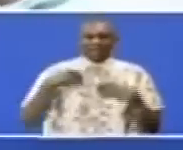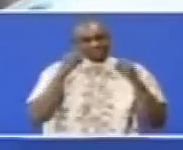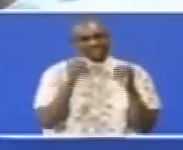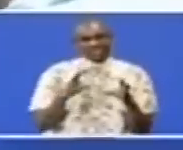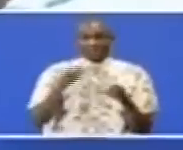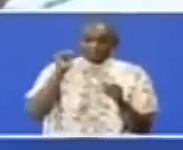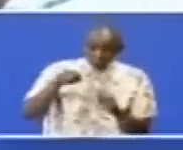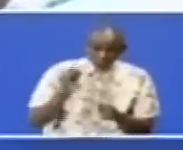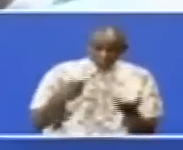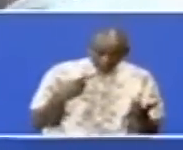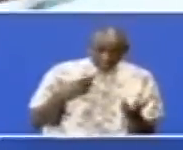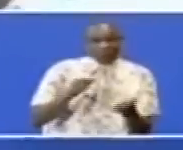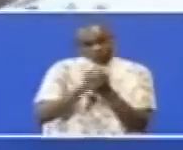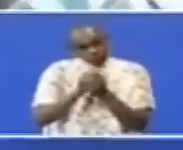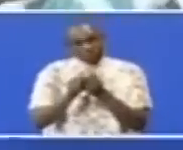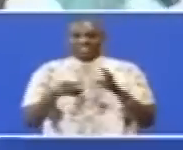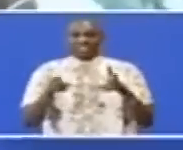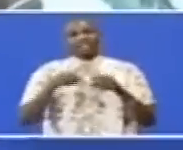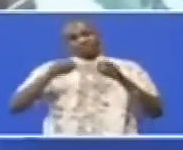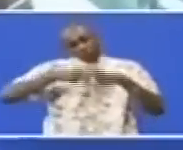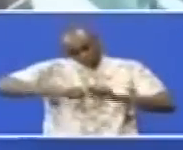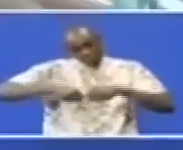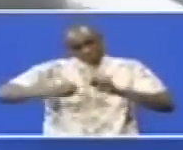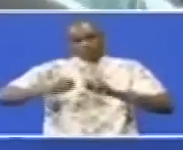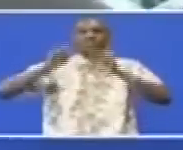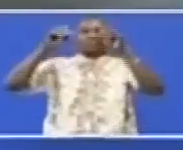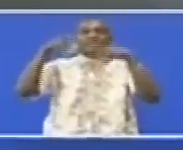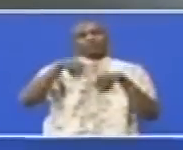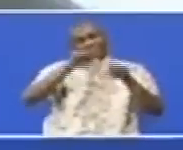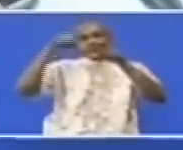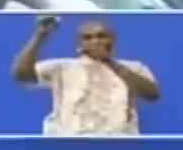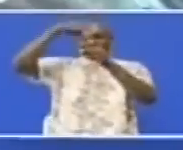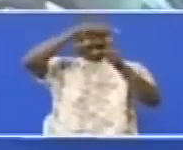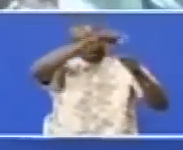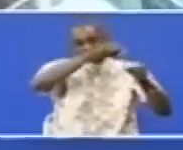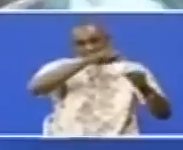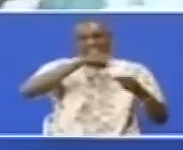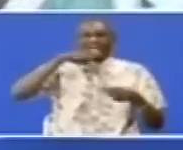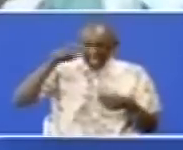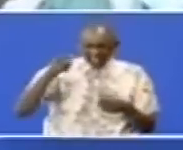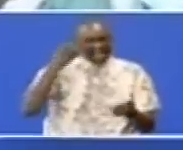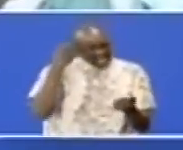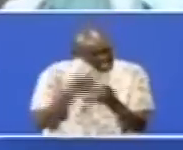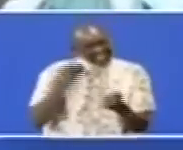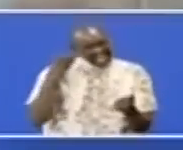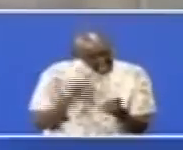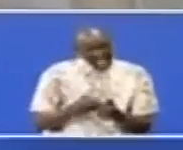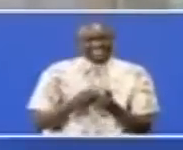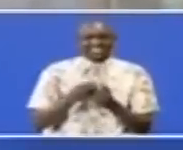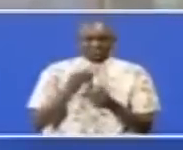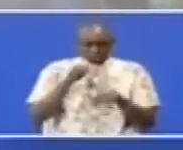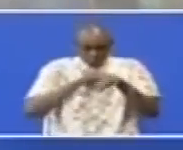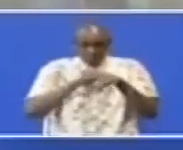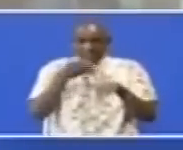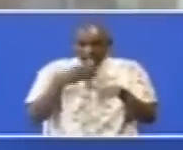for the soaking, rinsing and washing, and when you need to dry the clothes on the lines. Stubborn stains require special treatment.